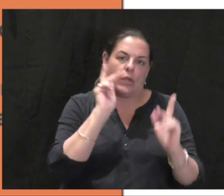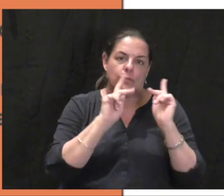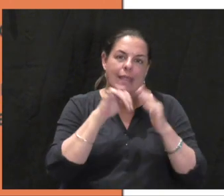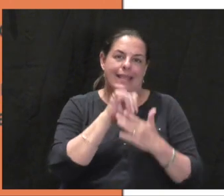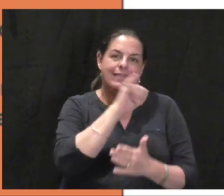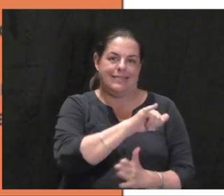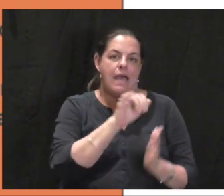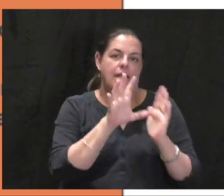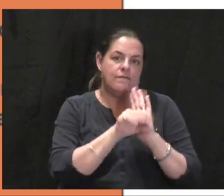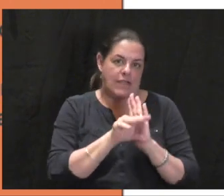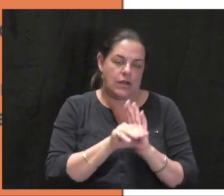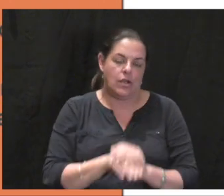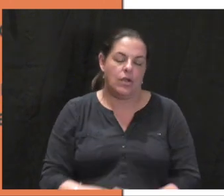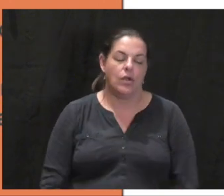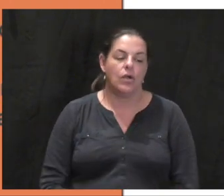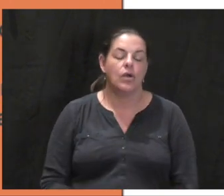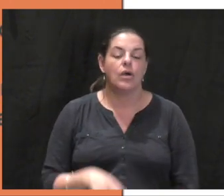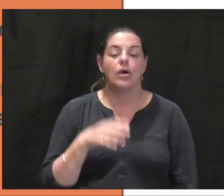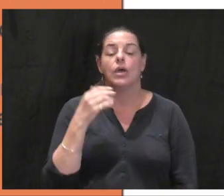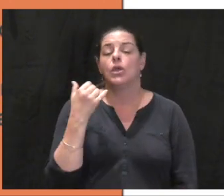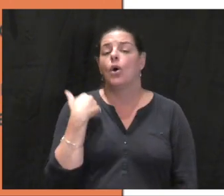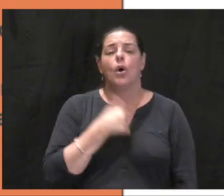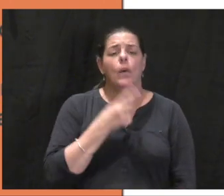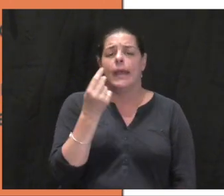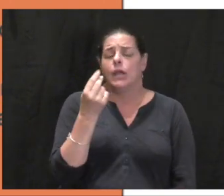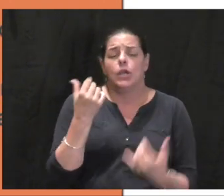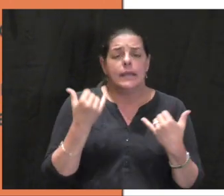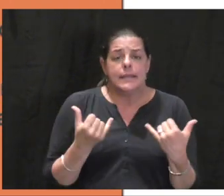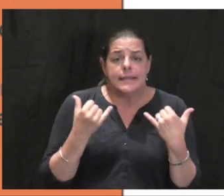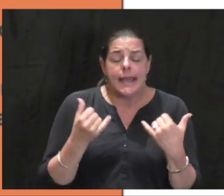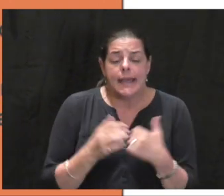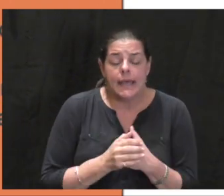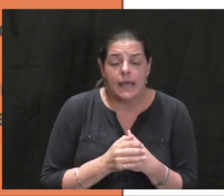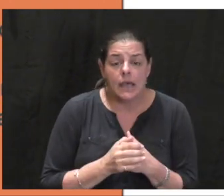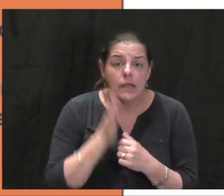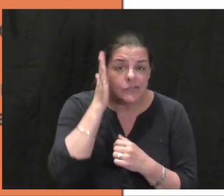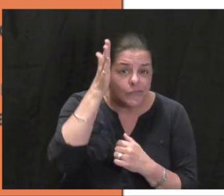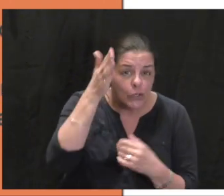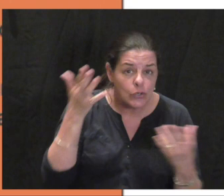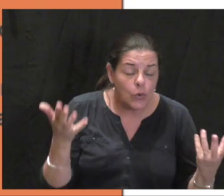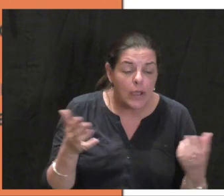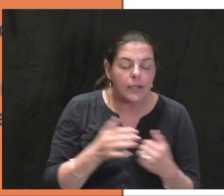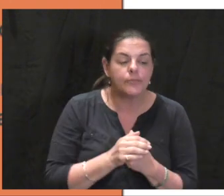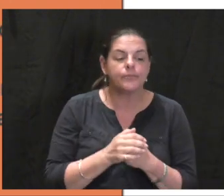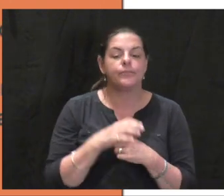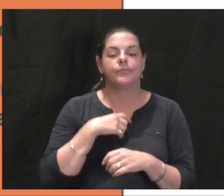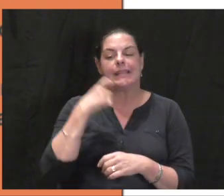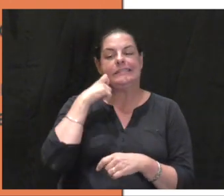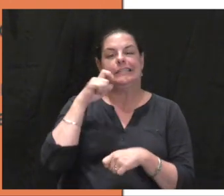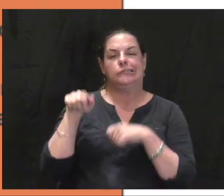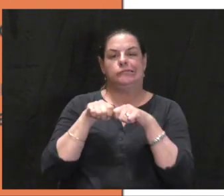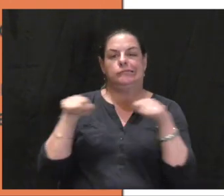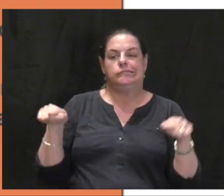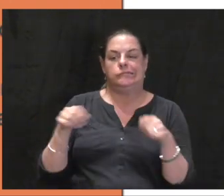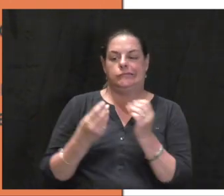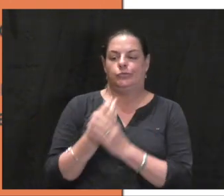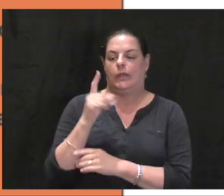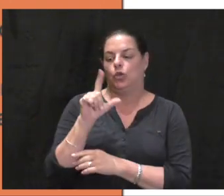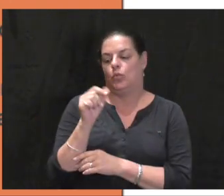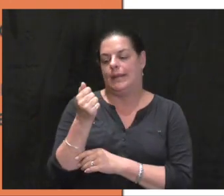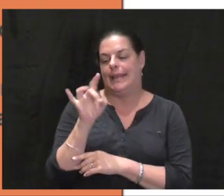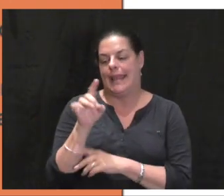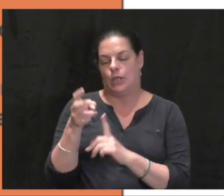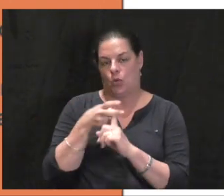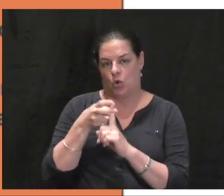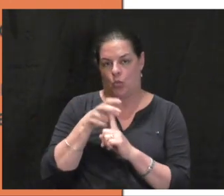season. As I mentioned before, we did revamp that schedule because now I had data to say, I know we've always gone to this university, but